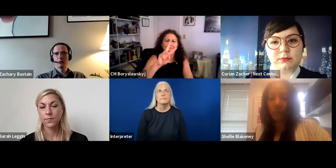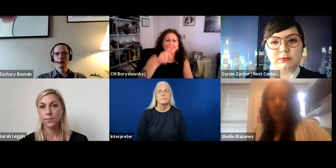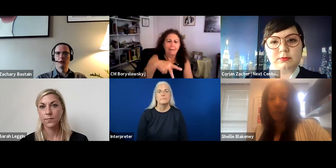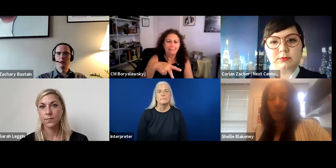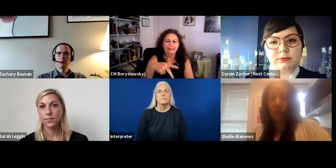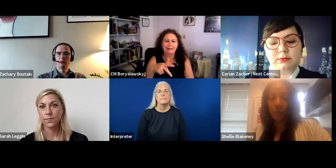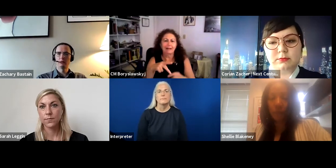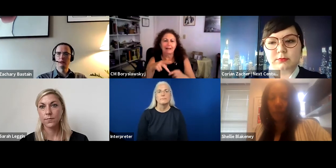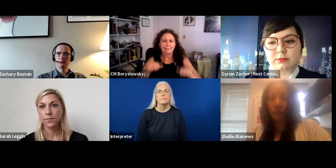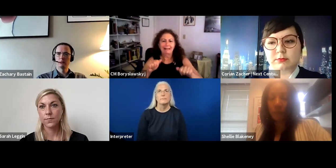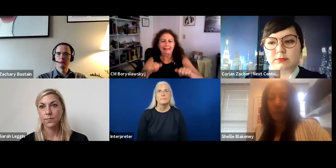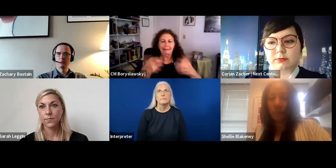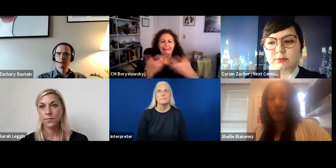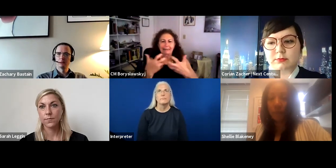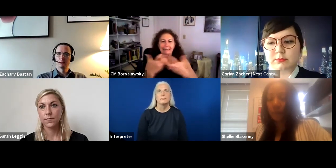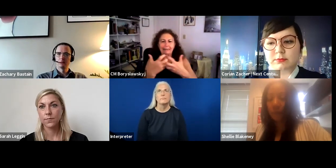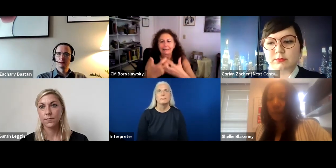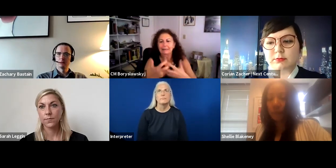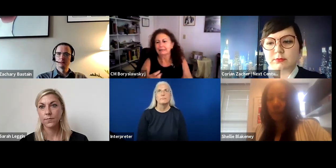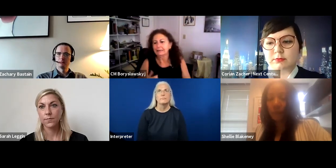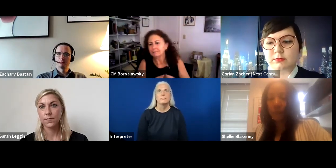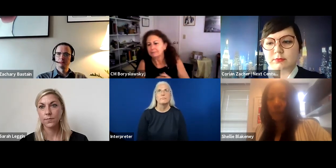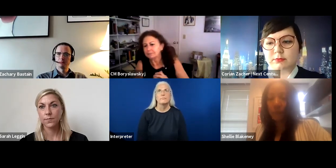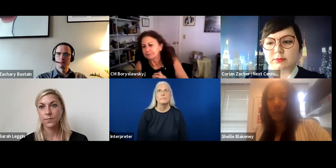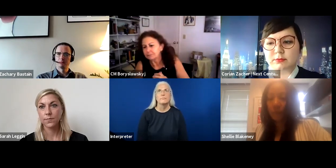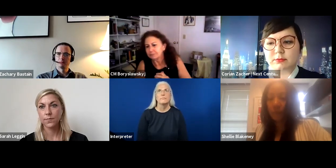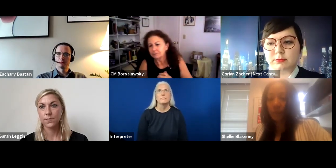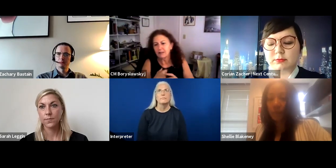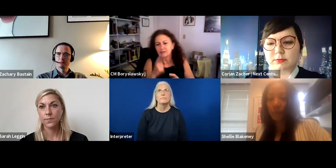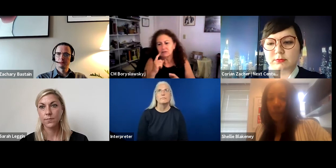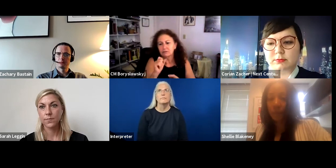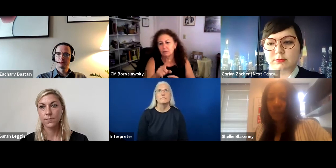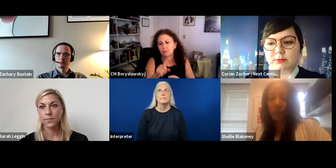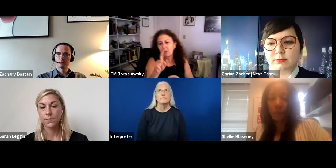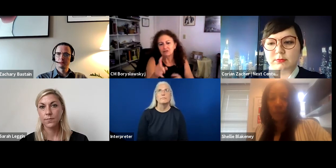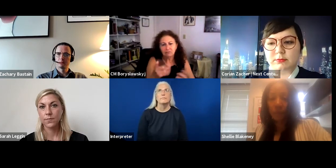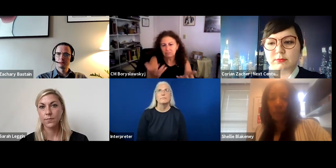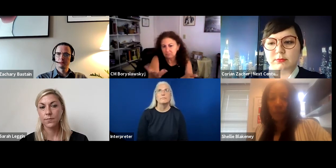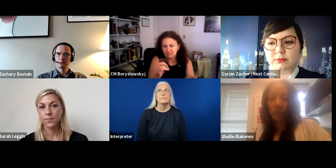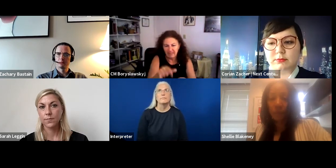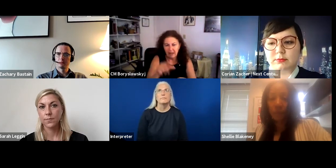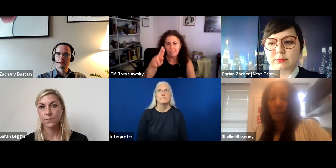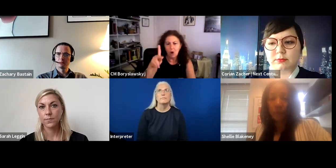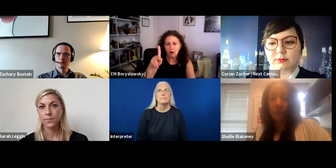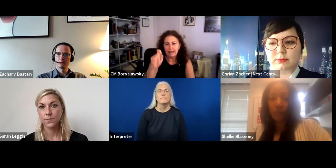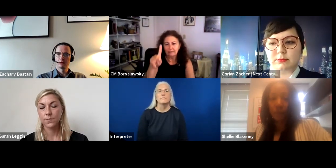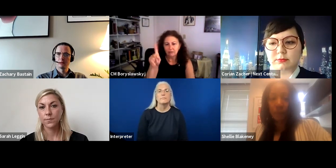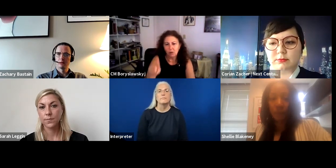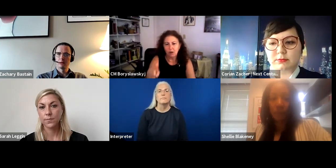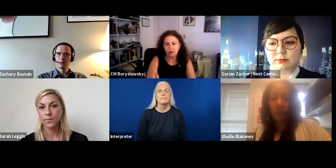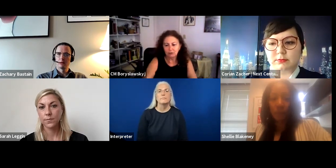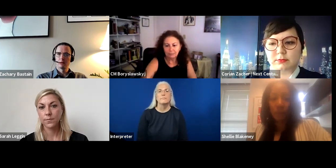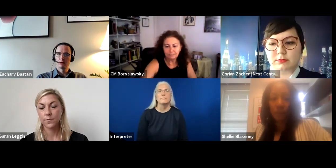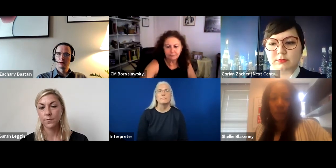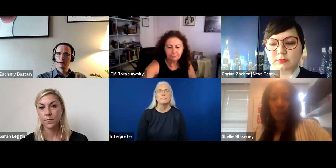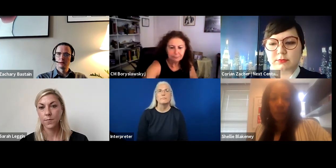is a huge question that everyone's having, is how can we increase those so we can fit the speed capability